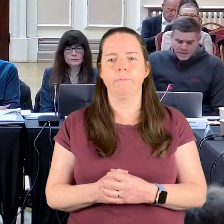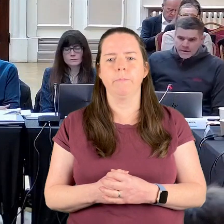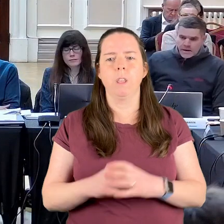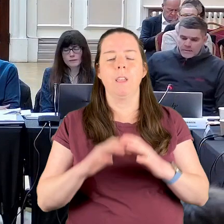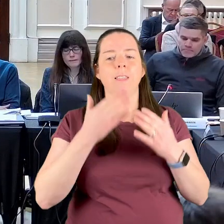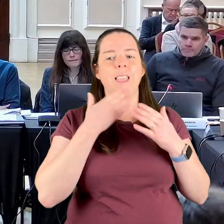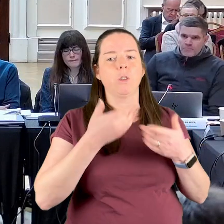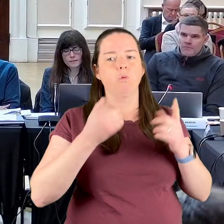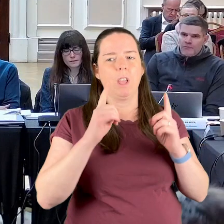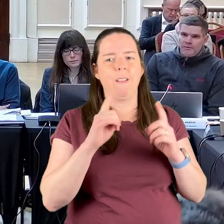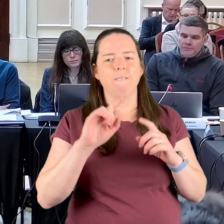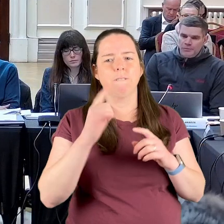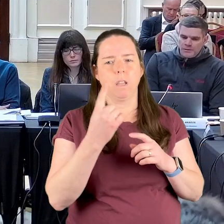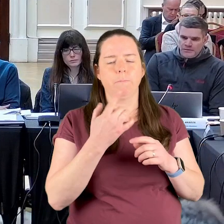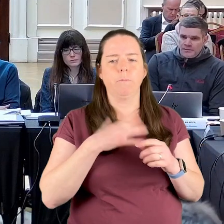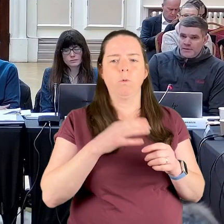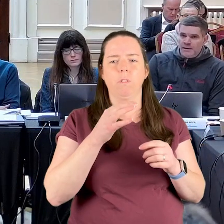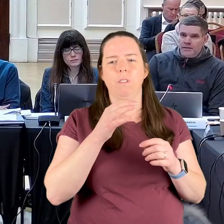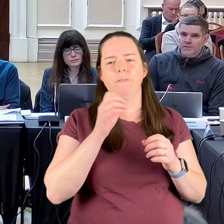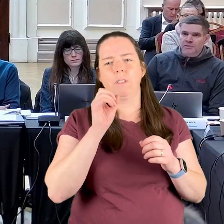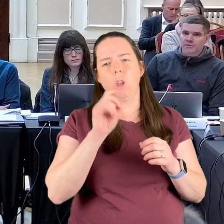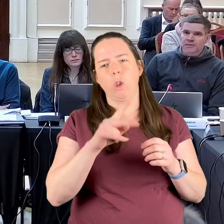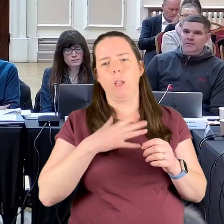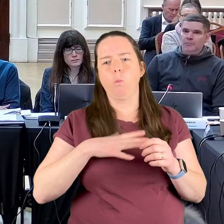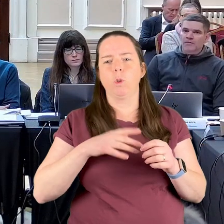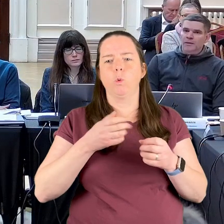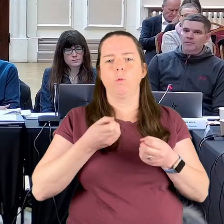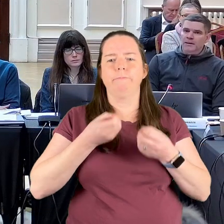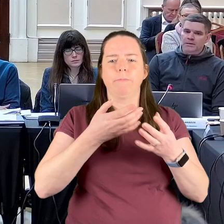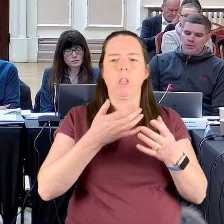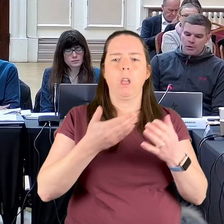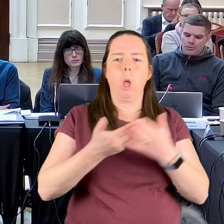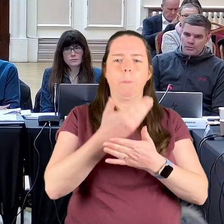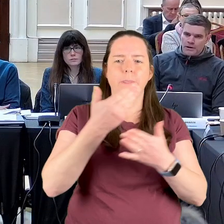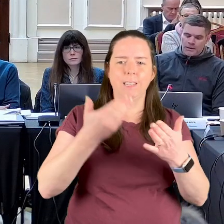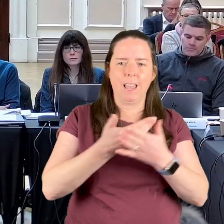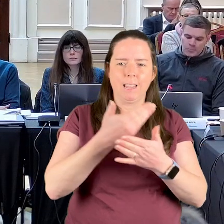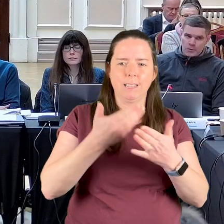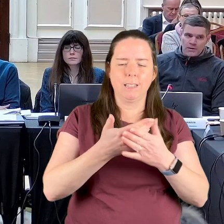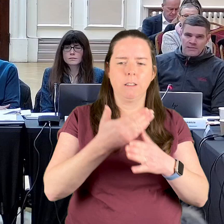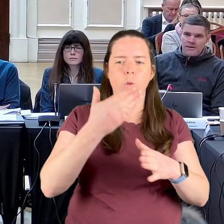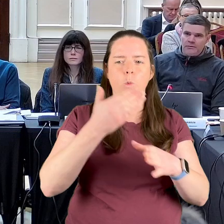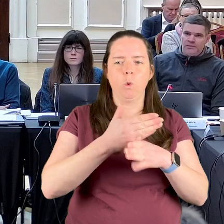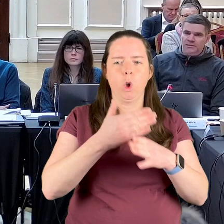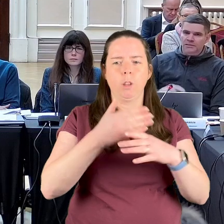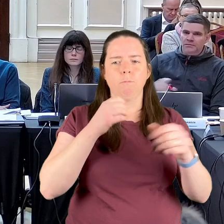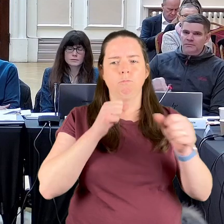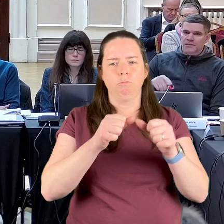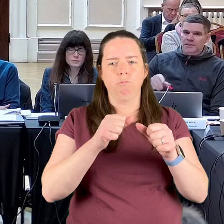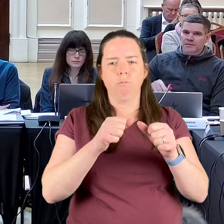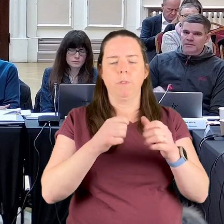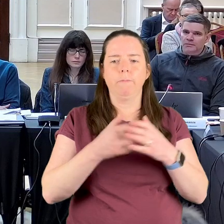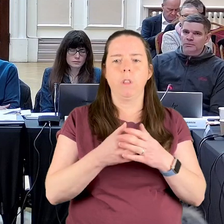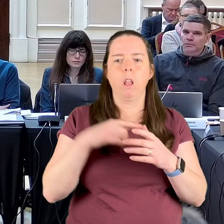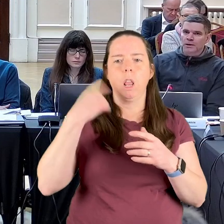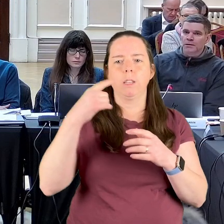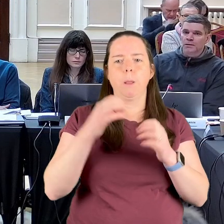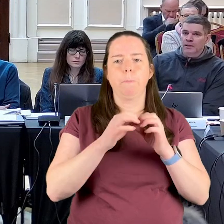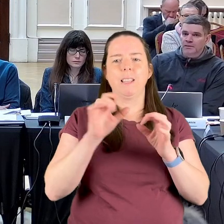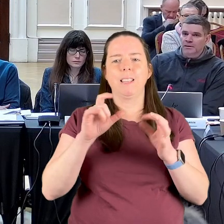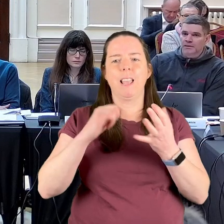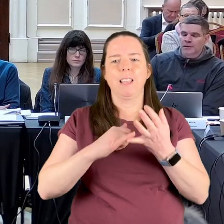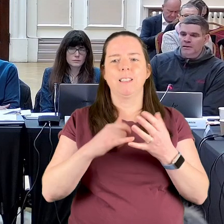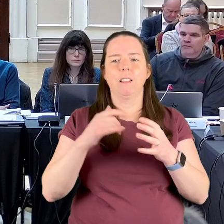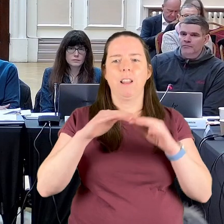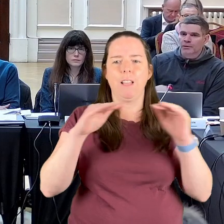Thank you, Chair. First of all, if it's okay, I'd like to just give a brief update on work at South West London BCS level